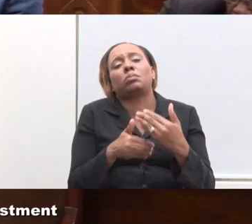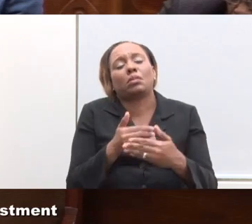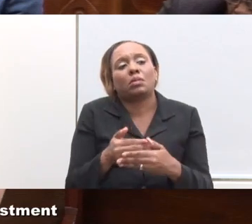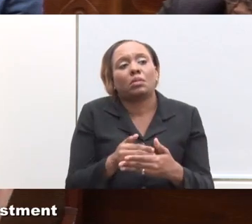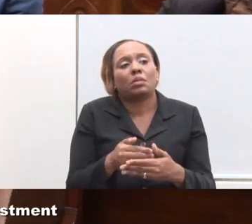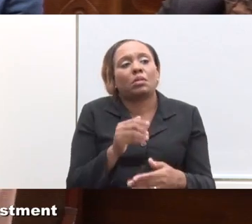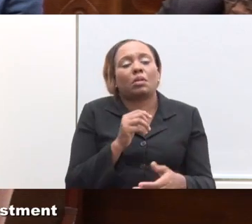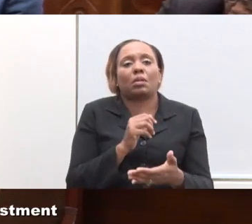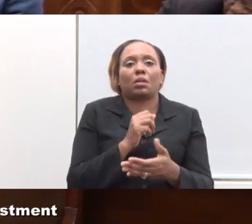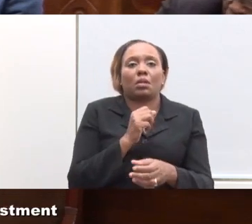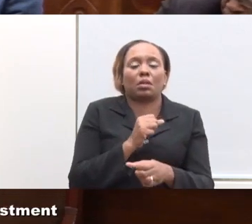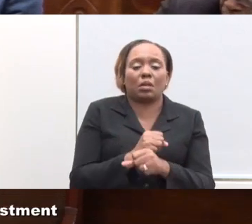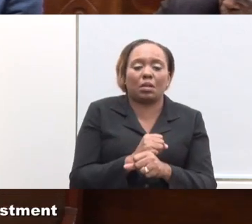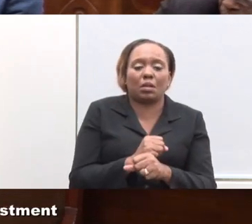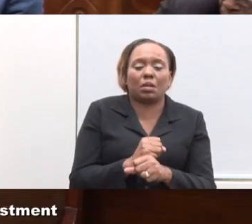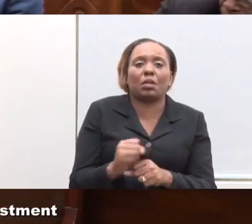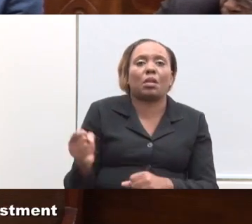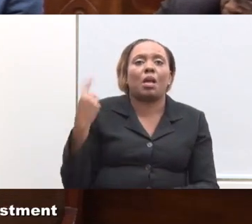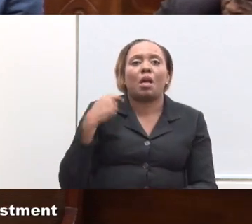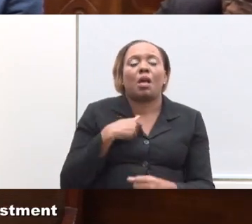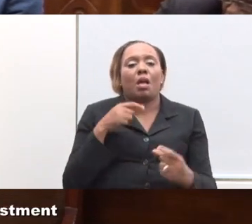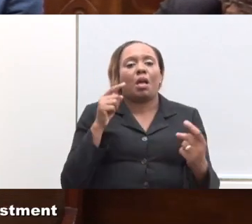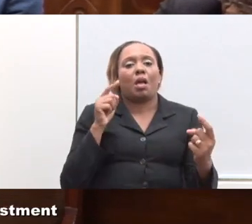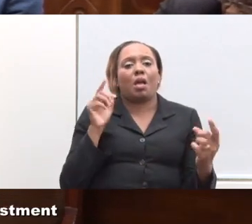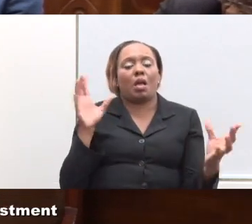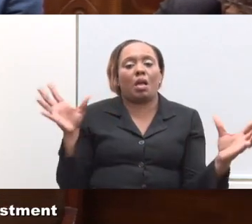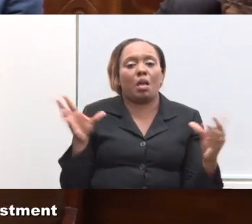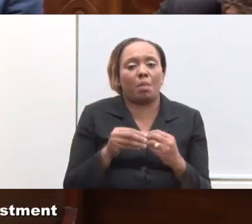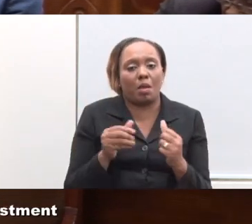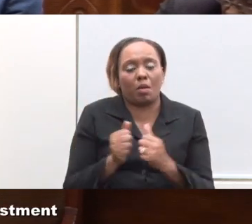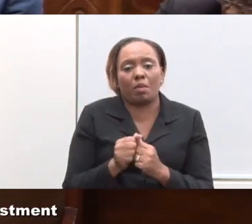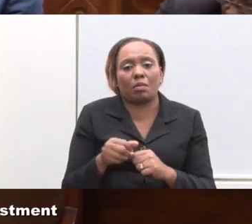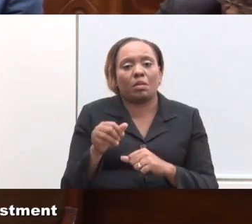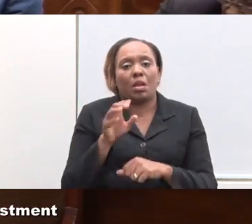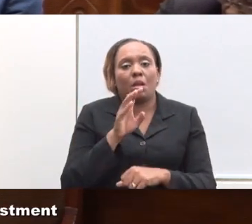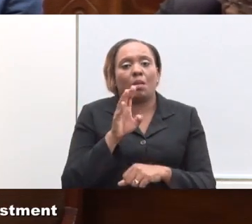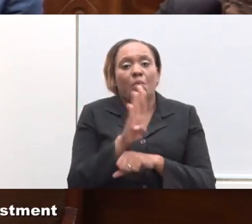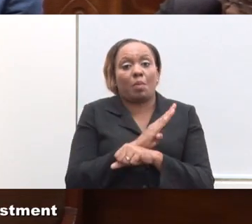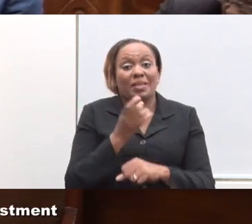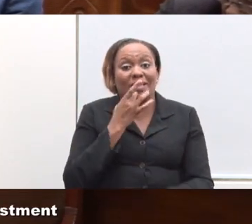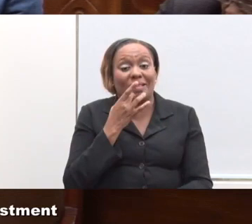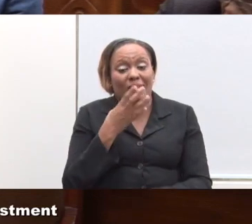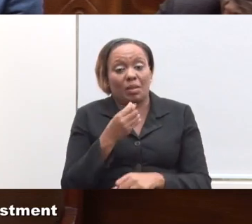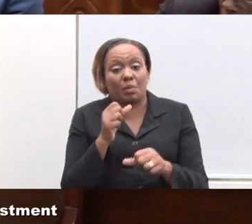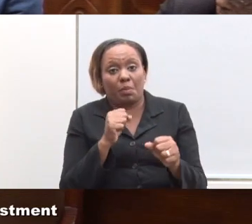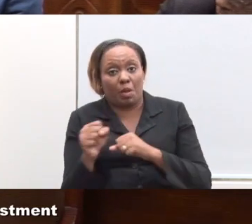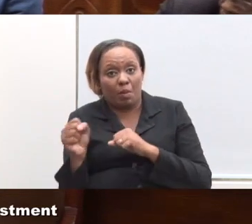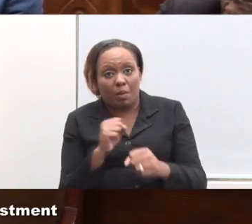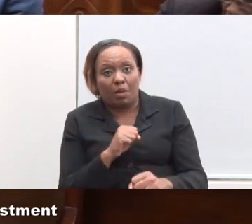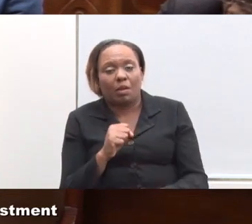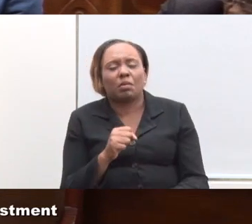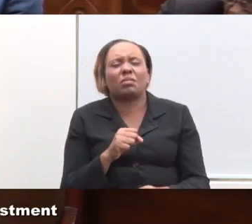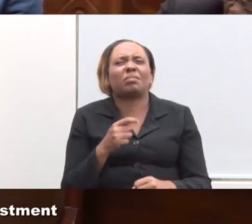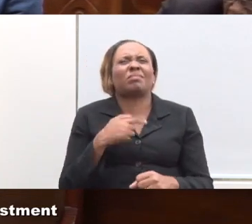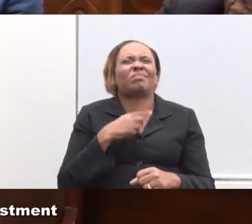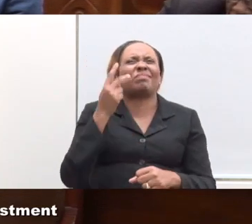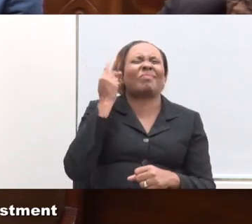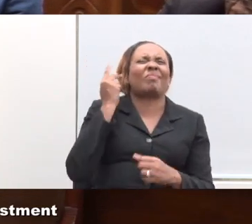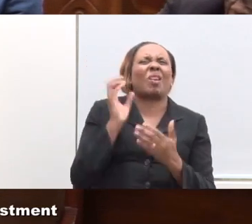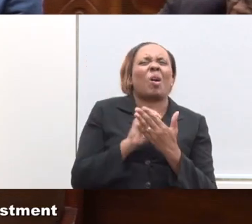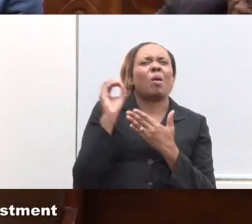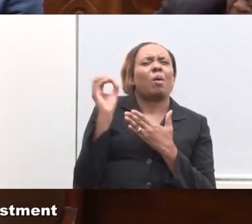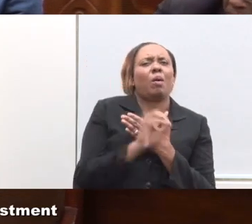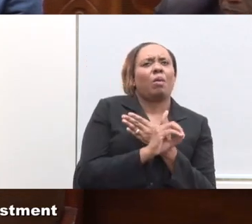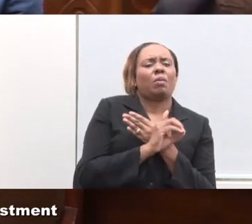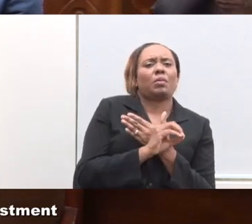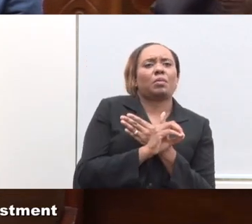Power, I met with the others in Cabinet, and I indicated in fact, it was in October that we indicated that we would